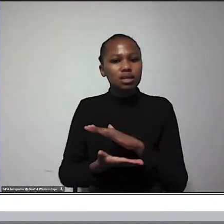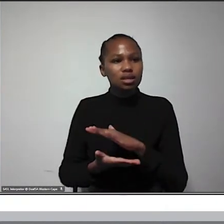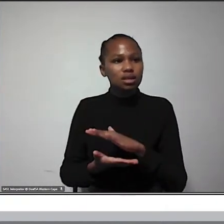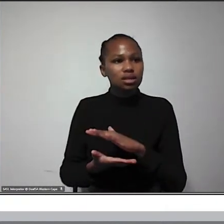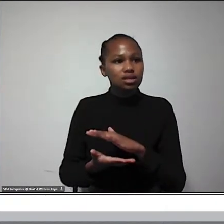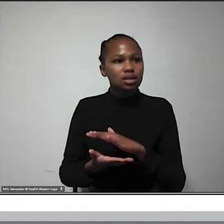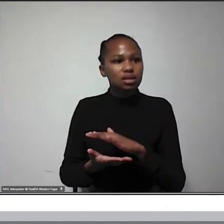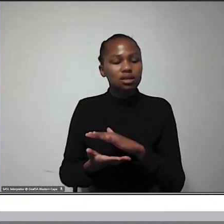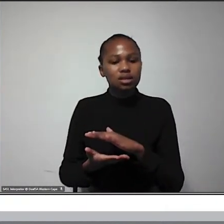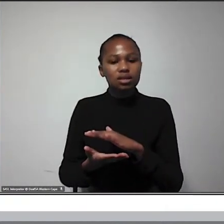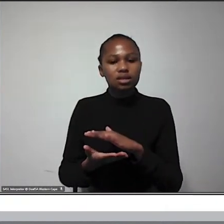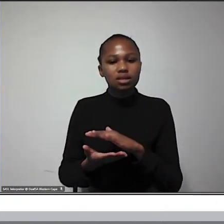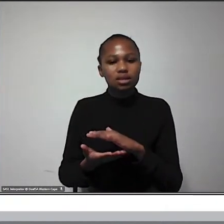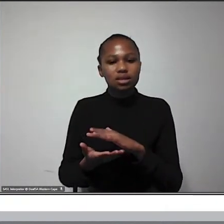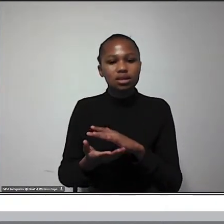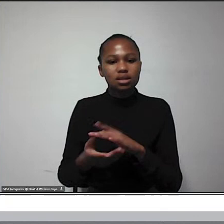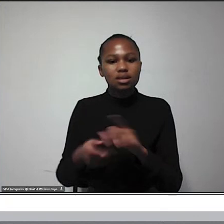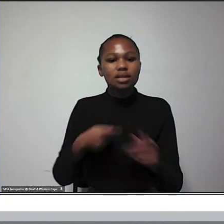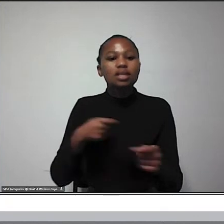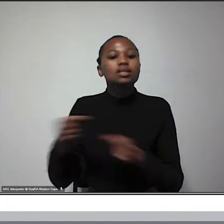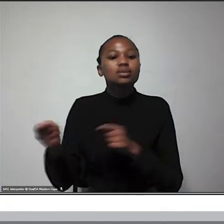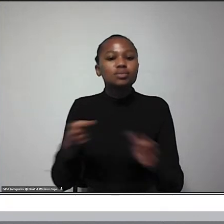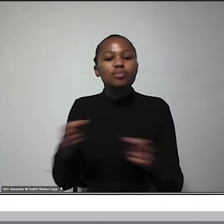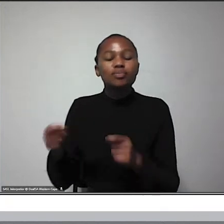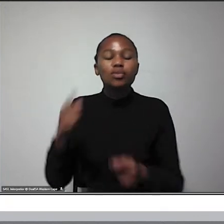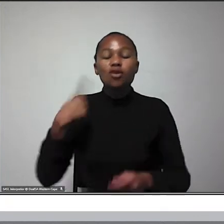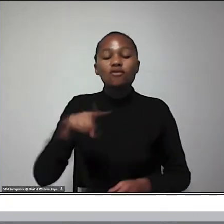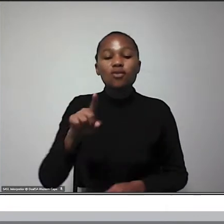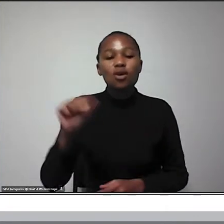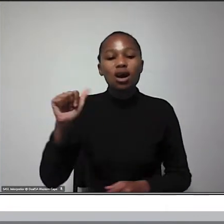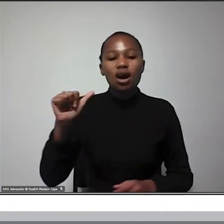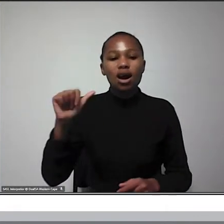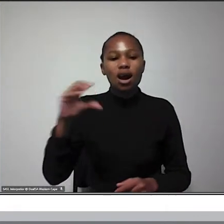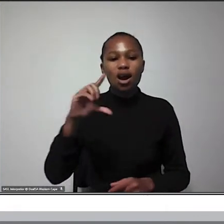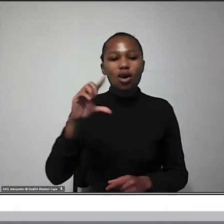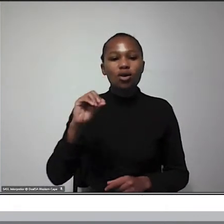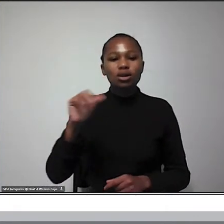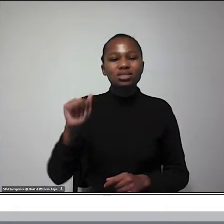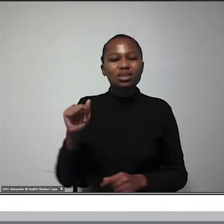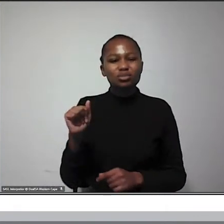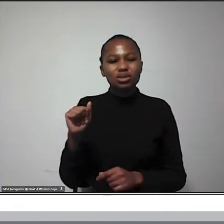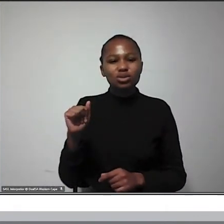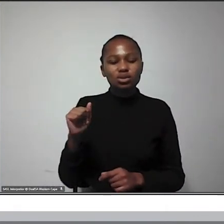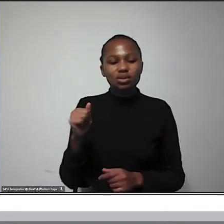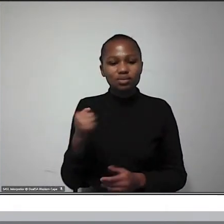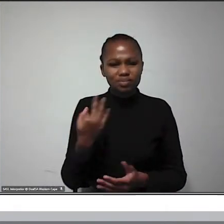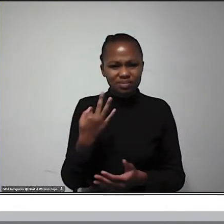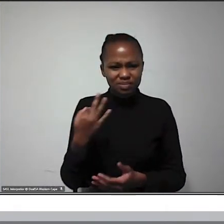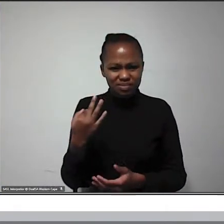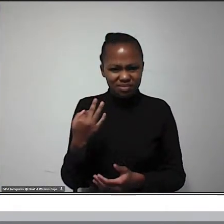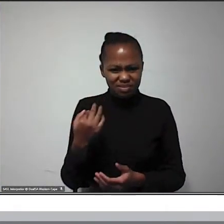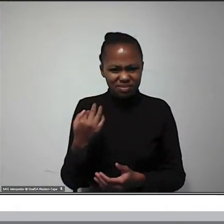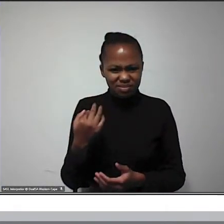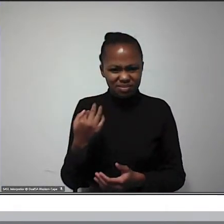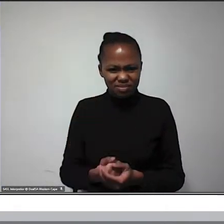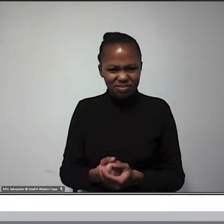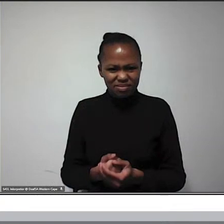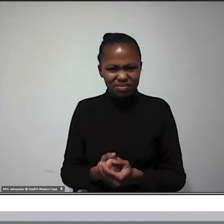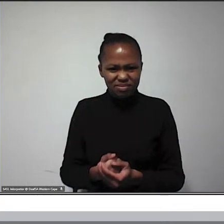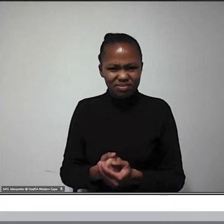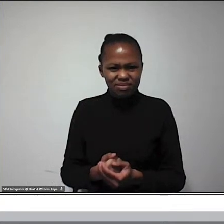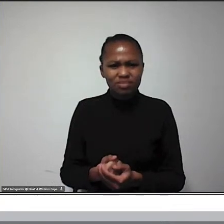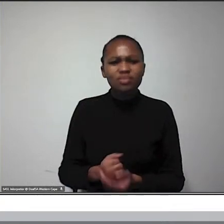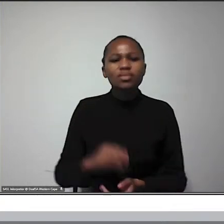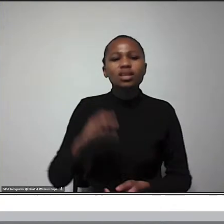both of the Continental Free Trade Agreement and of AGOA. And I think looking forward, you'll probably start seeing more of a sort of an